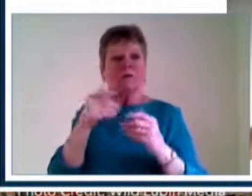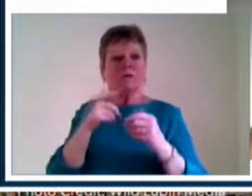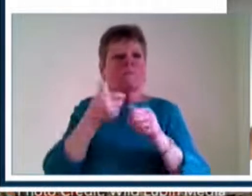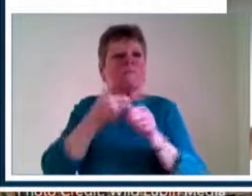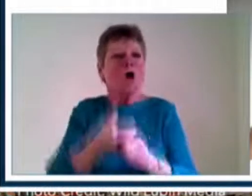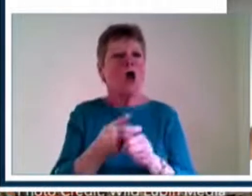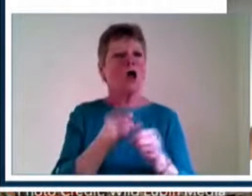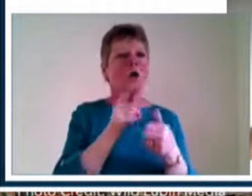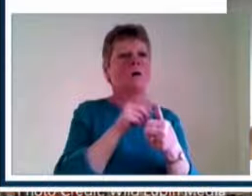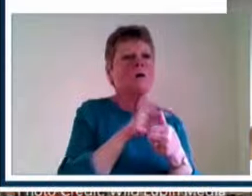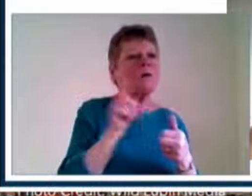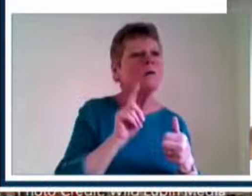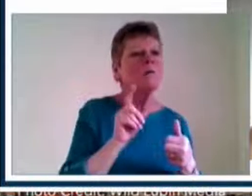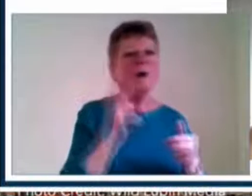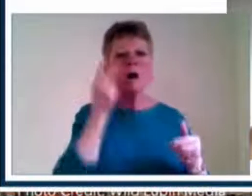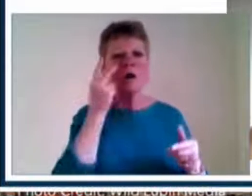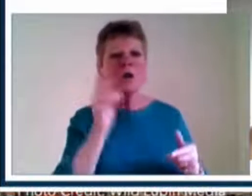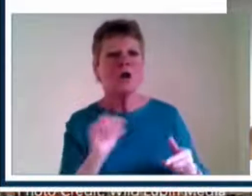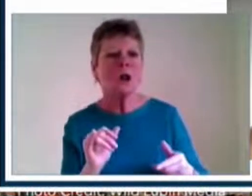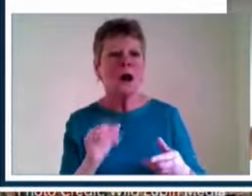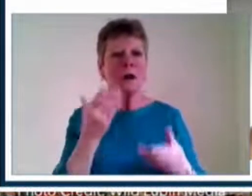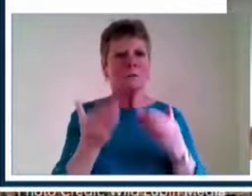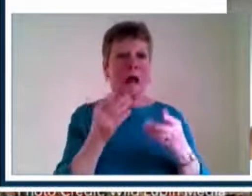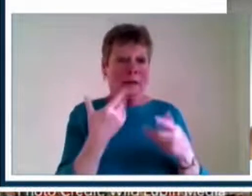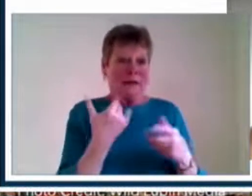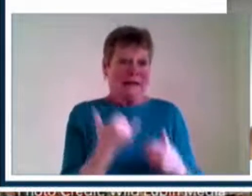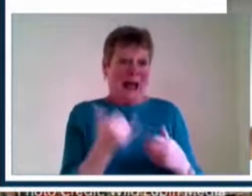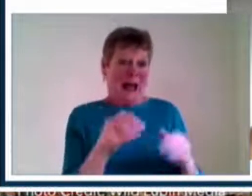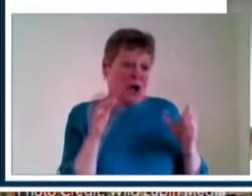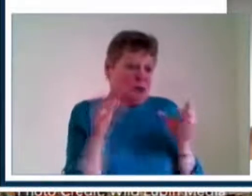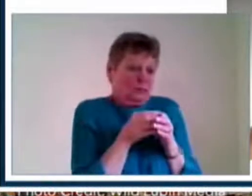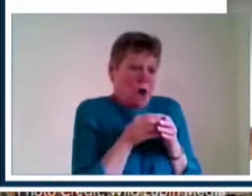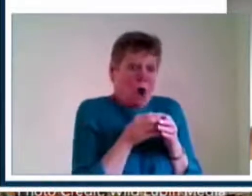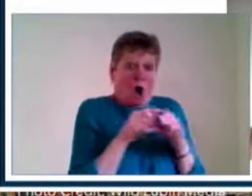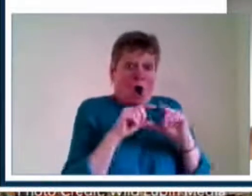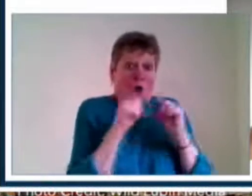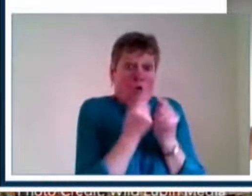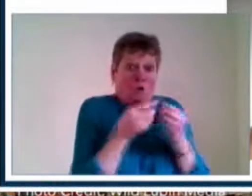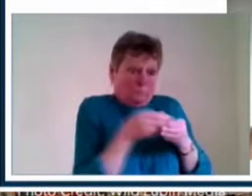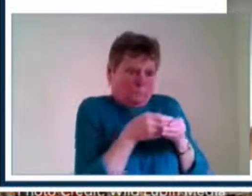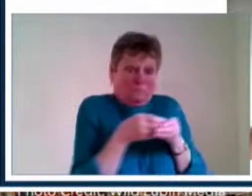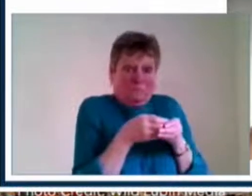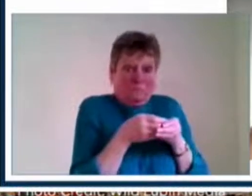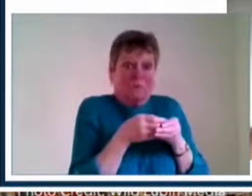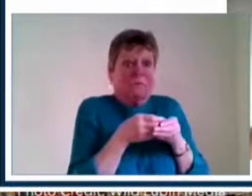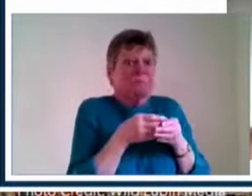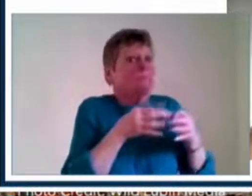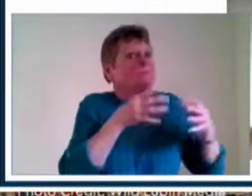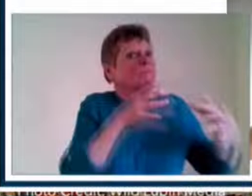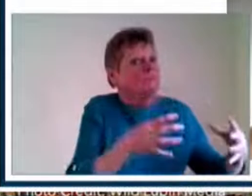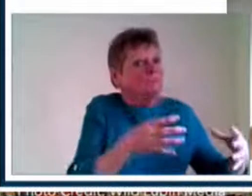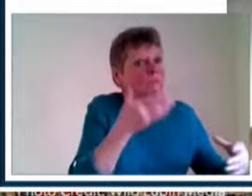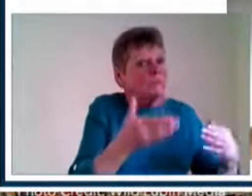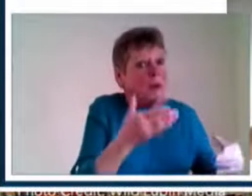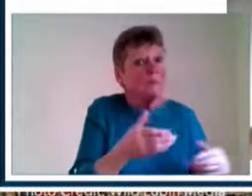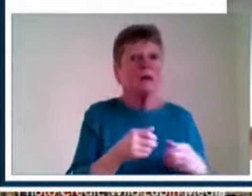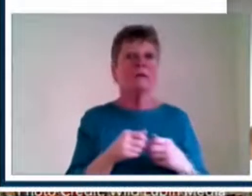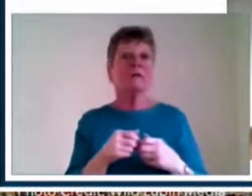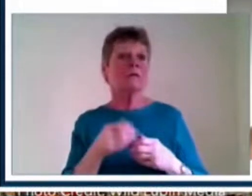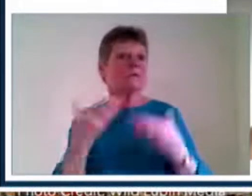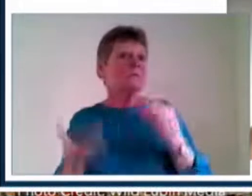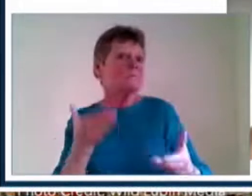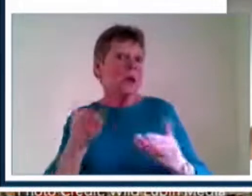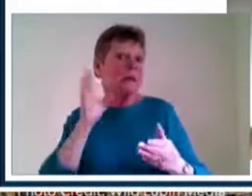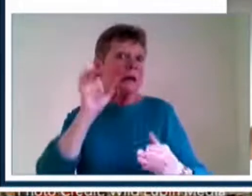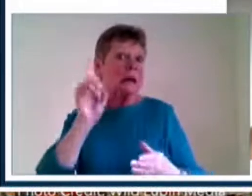we'll start allowing larger gathering limits and a return to sport events and games, arts and culture events and performances. And if